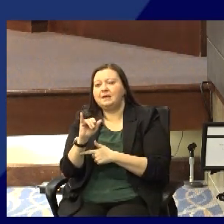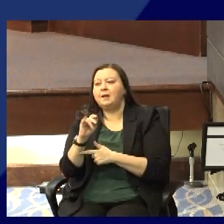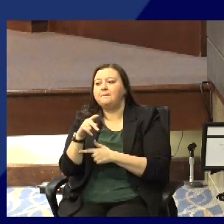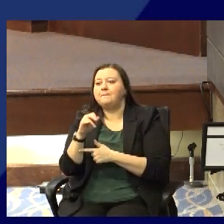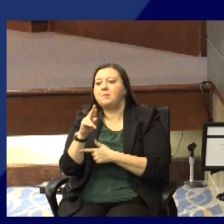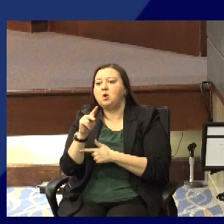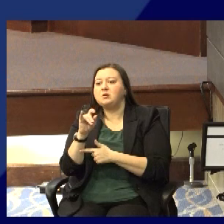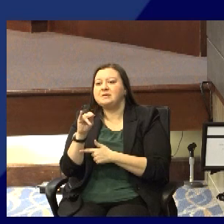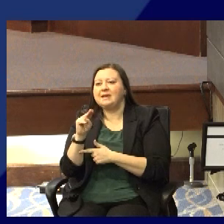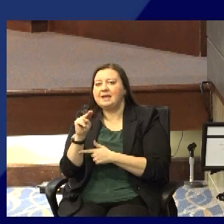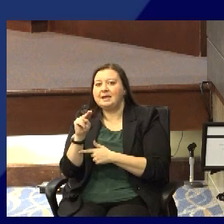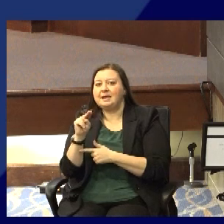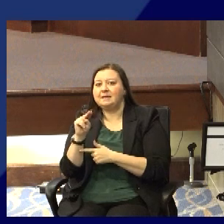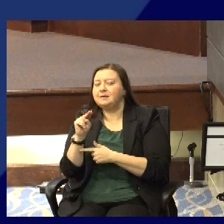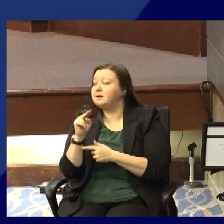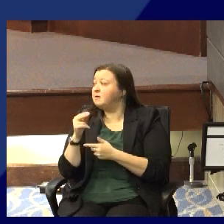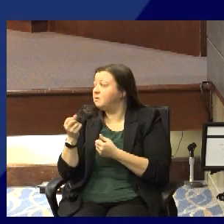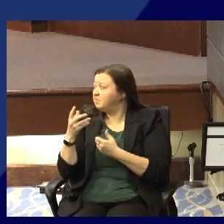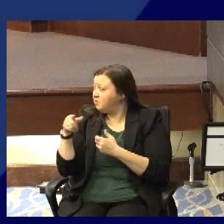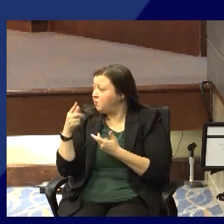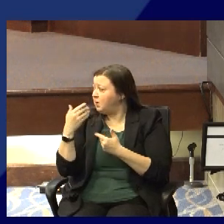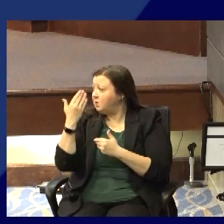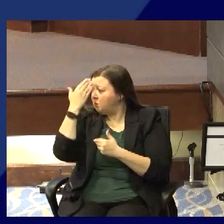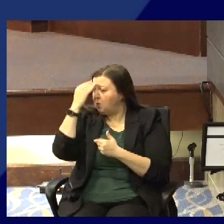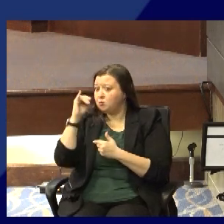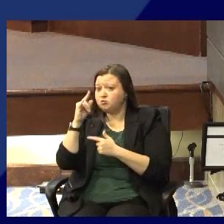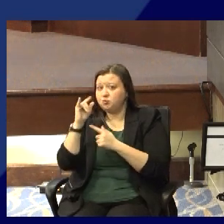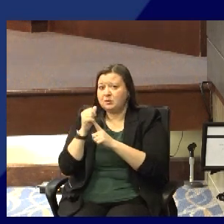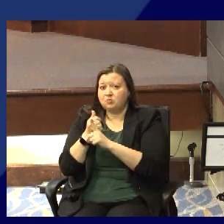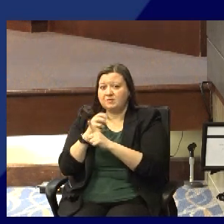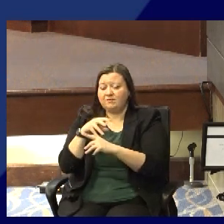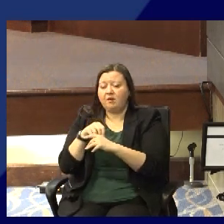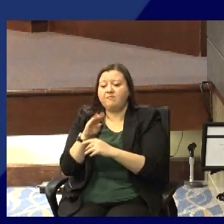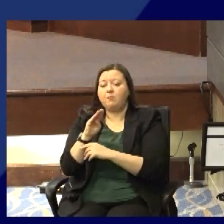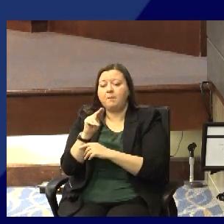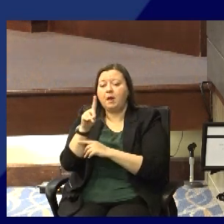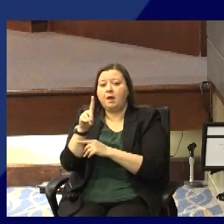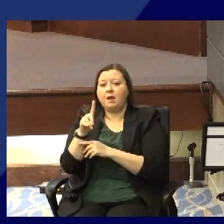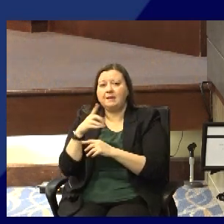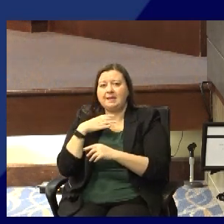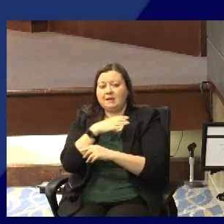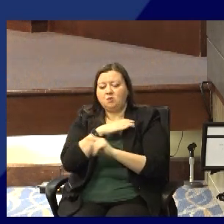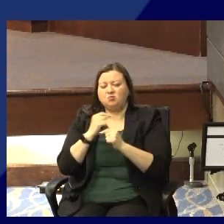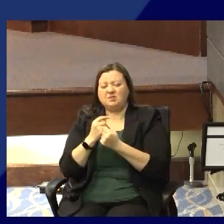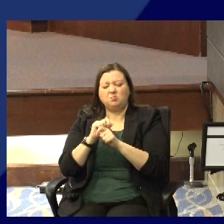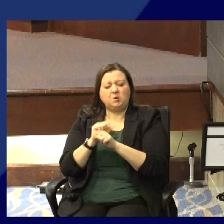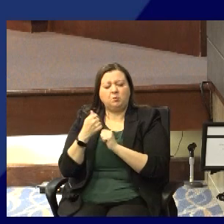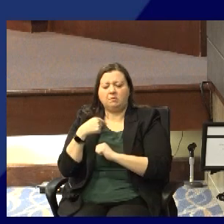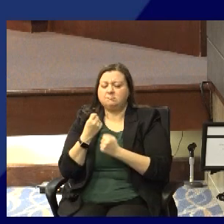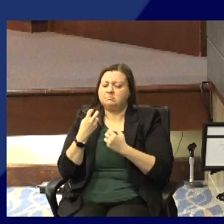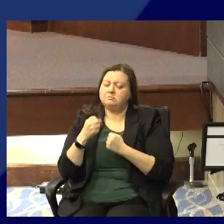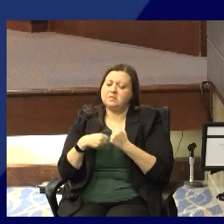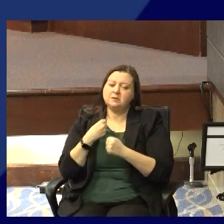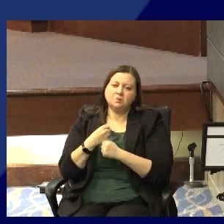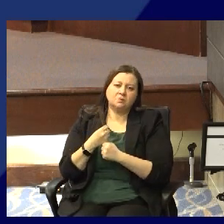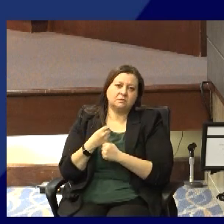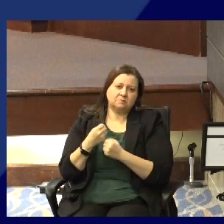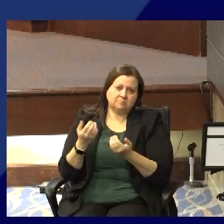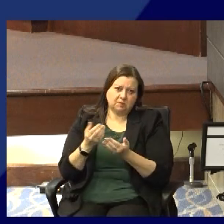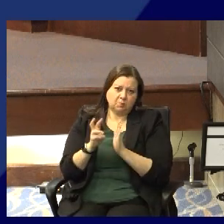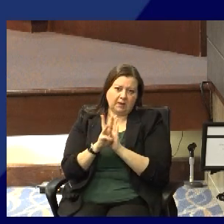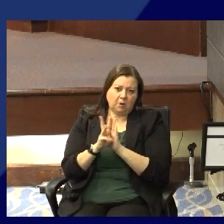left. Many of y'all know Julie. She's part of the bond council team that has worked with the city for many, many years. But also,